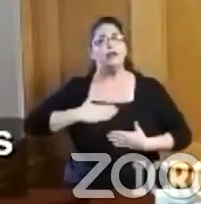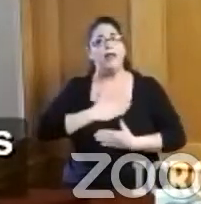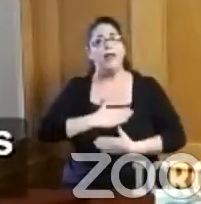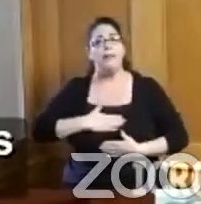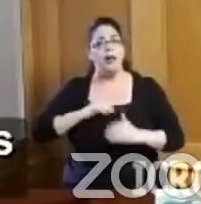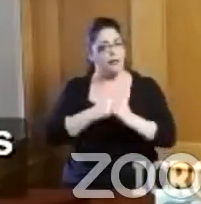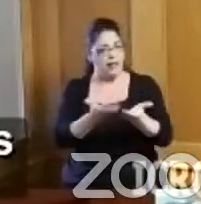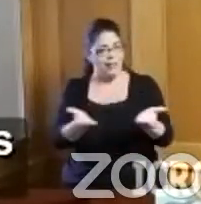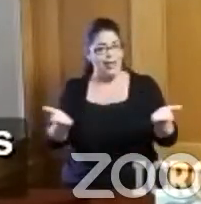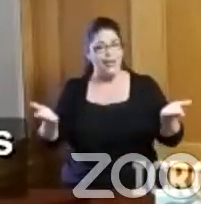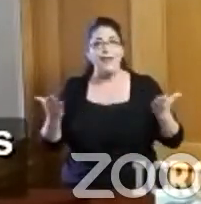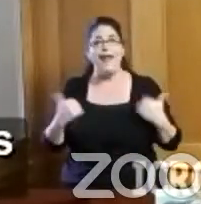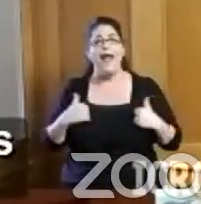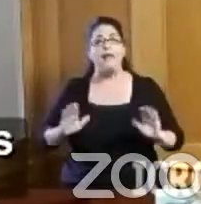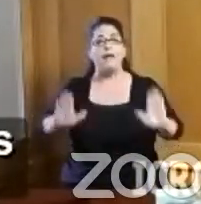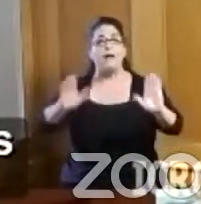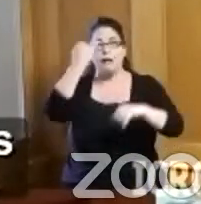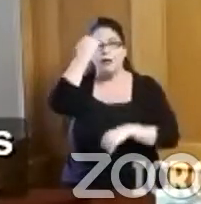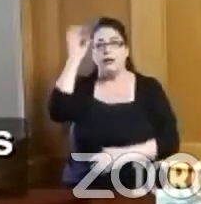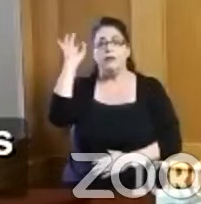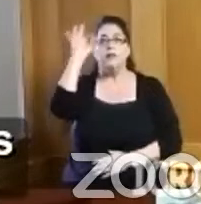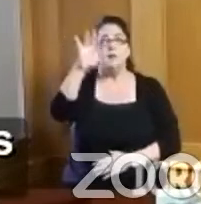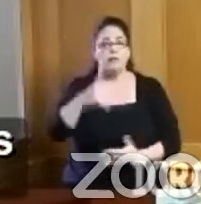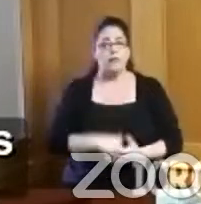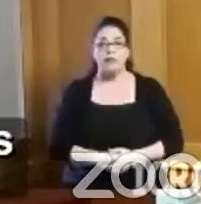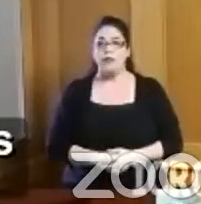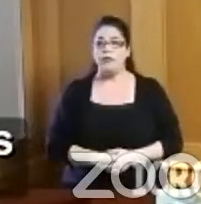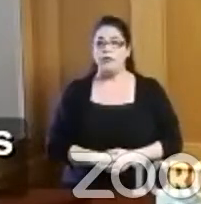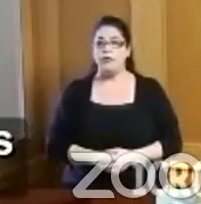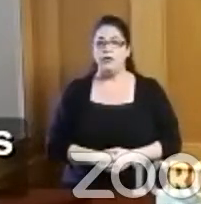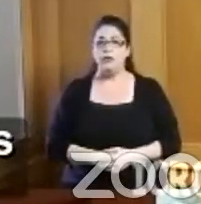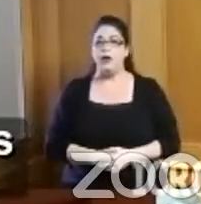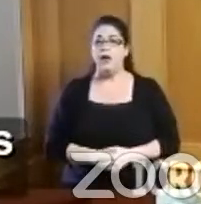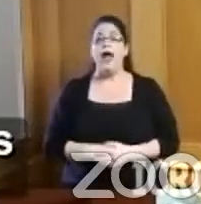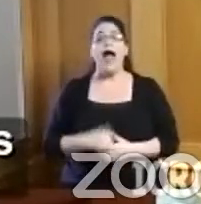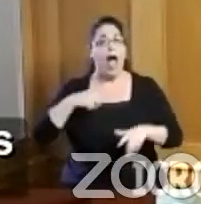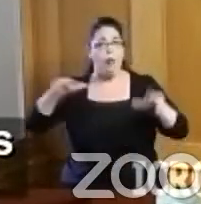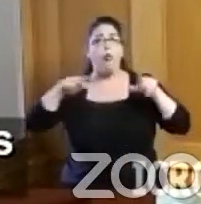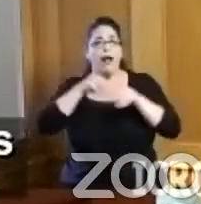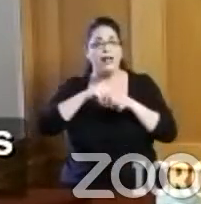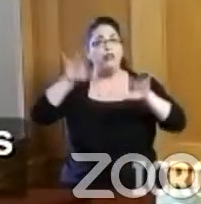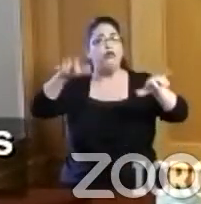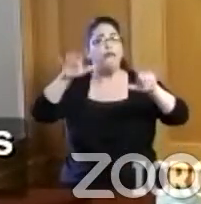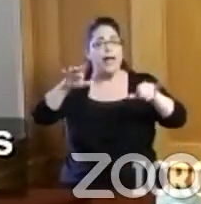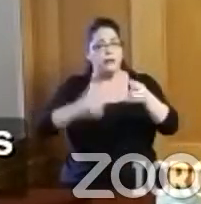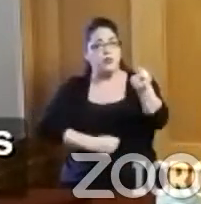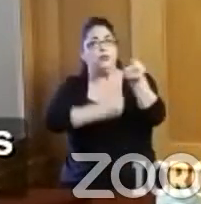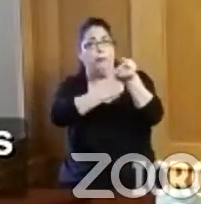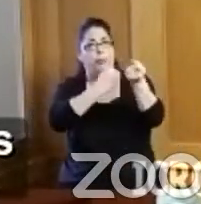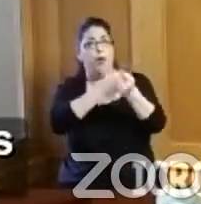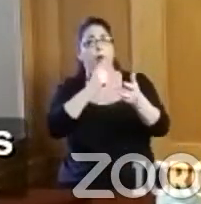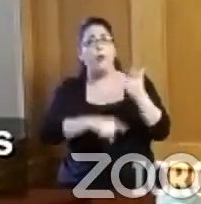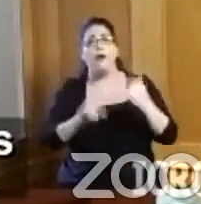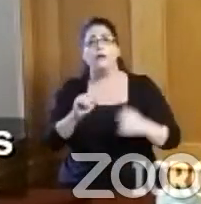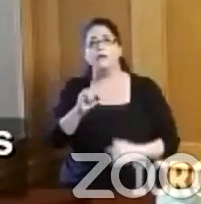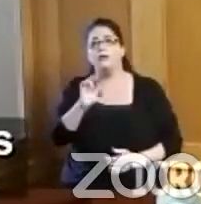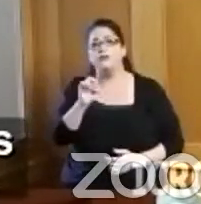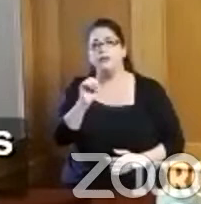right here. A great idea. I walked through the rain, caught the bus just to tell y'all I support what Alicia Reese is doing. Have a great day,